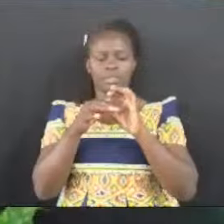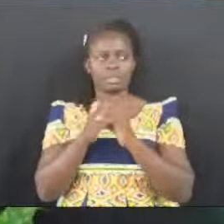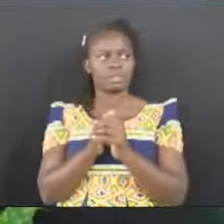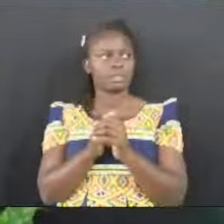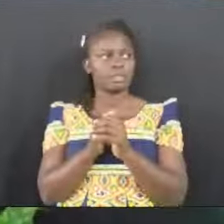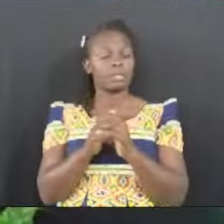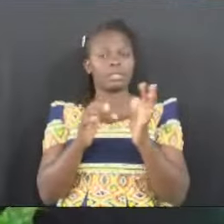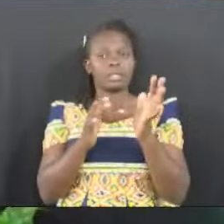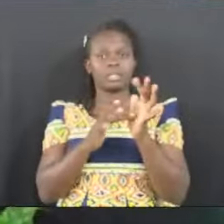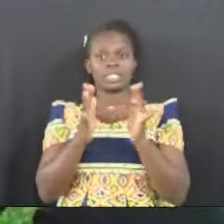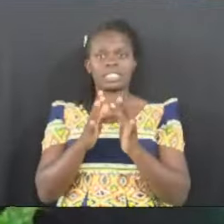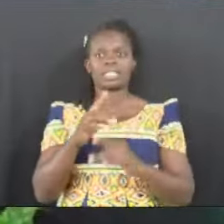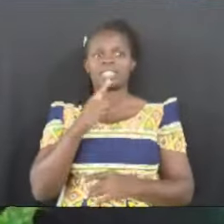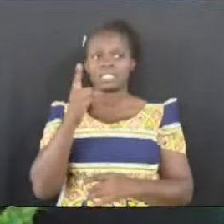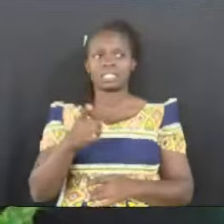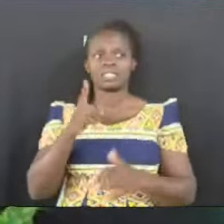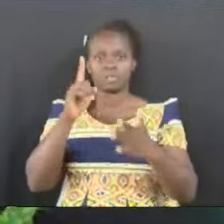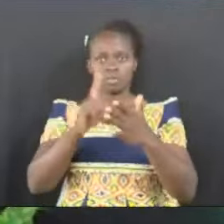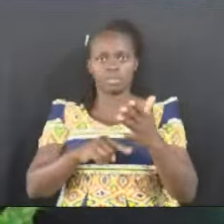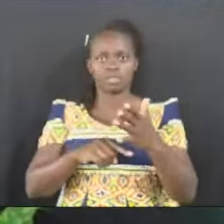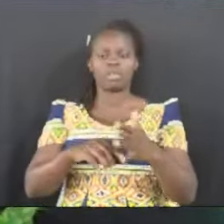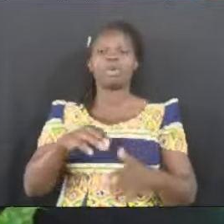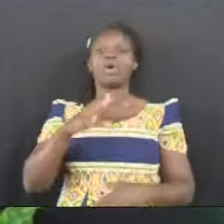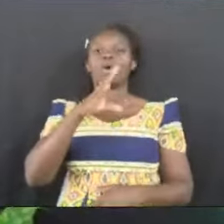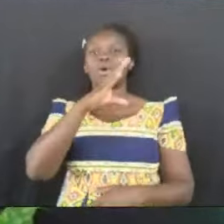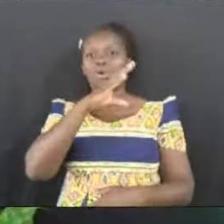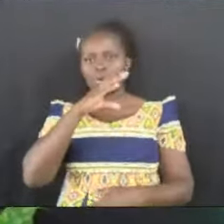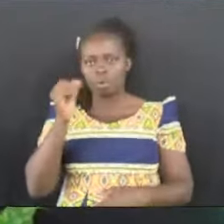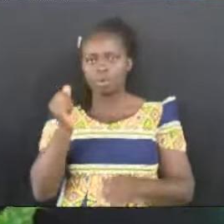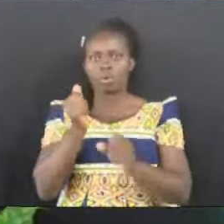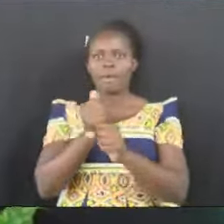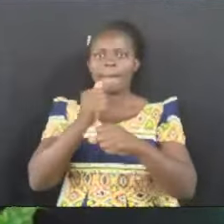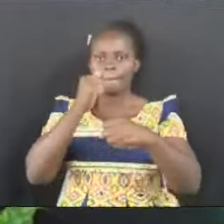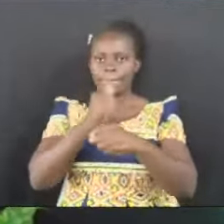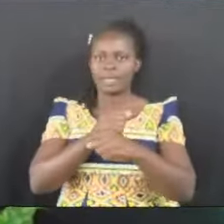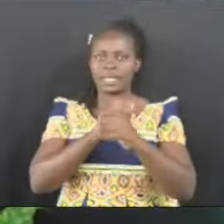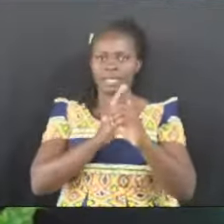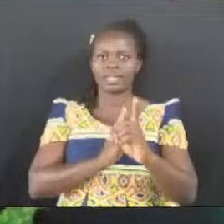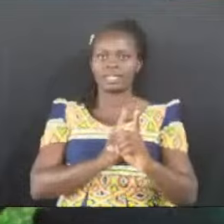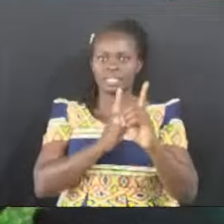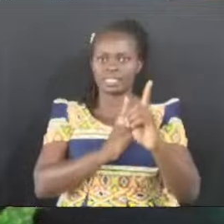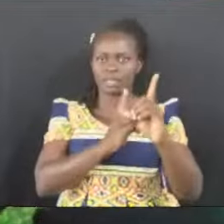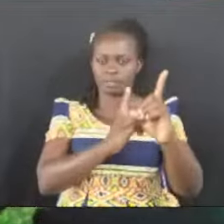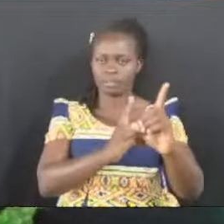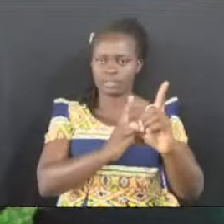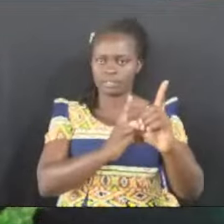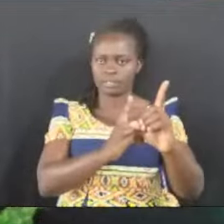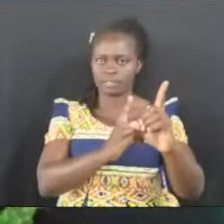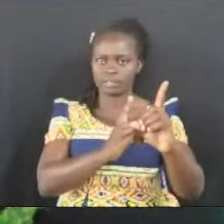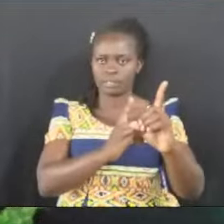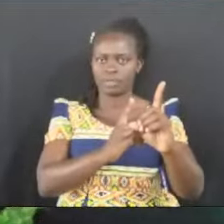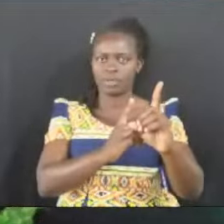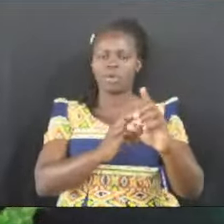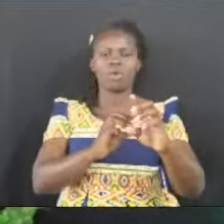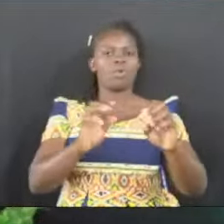Jesus says, go therefore, make disciples of all nations. Now this is comprehensive, the whole world.